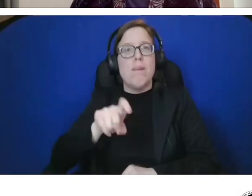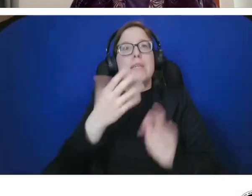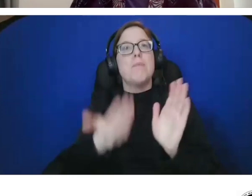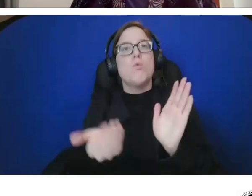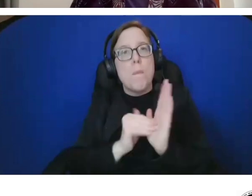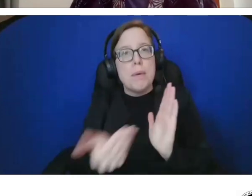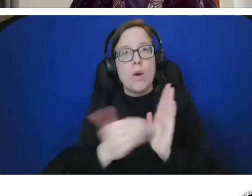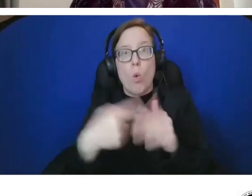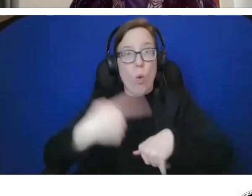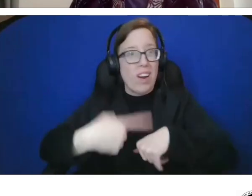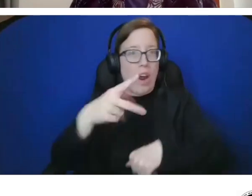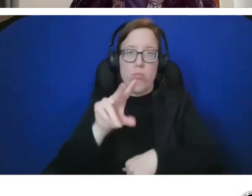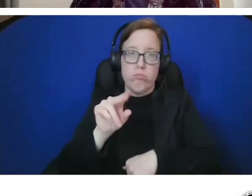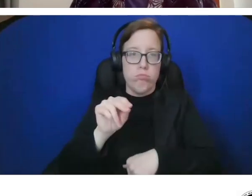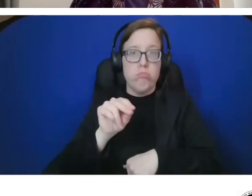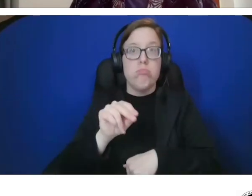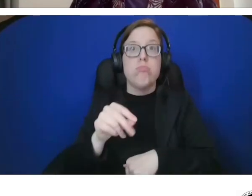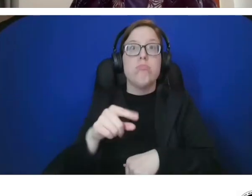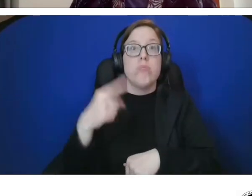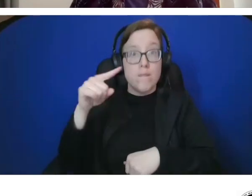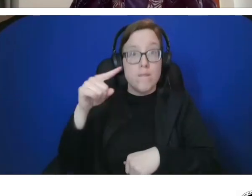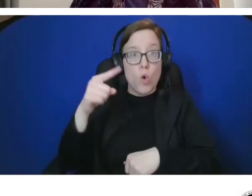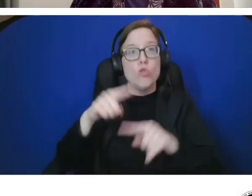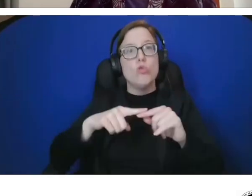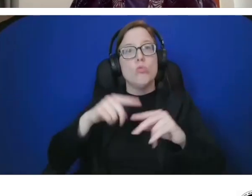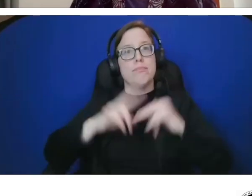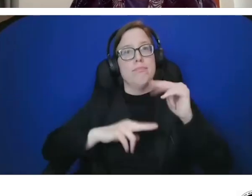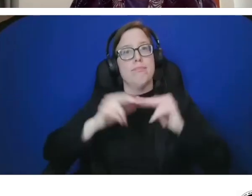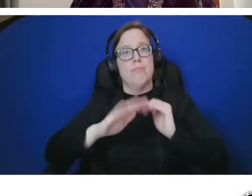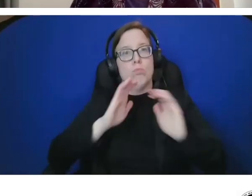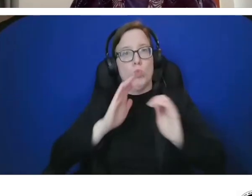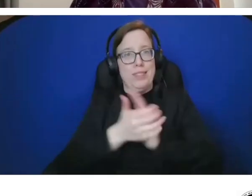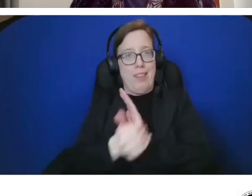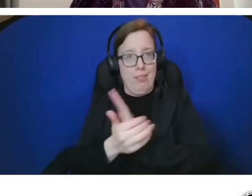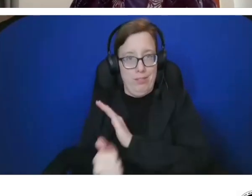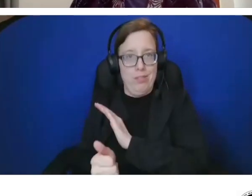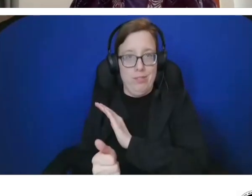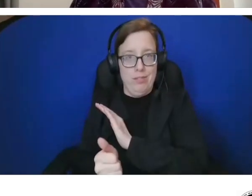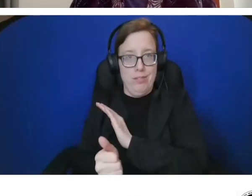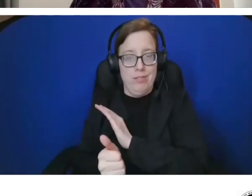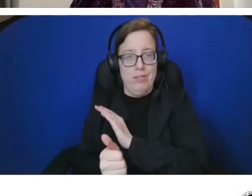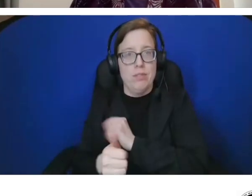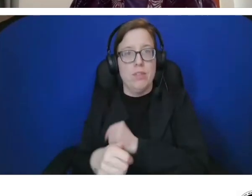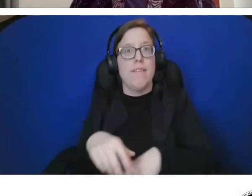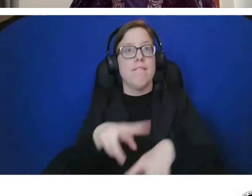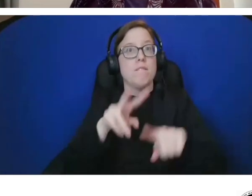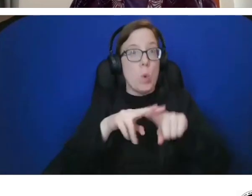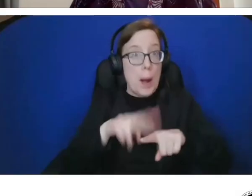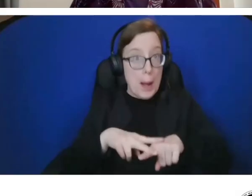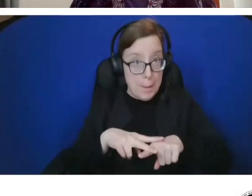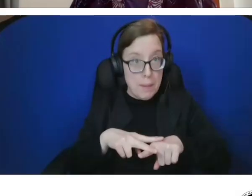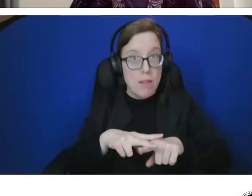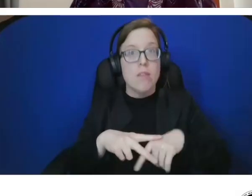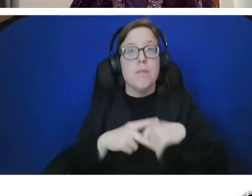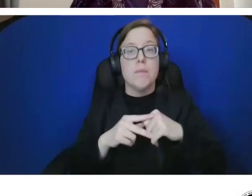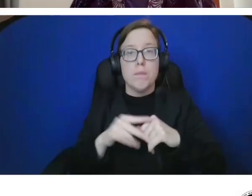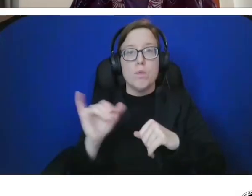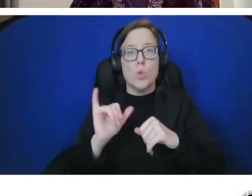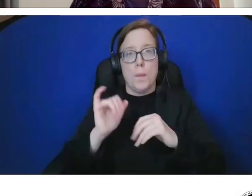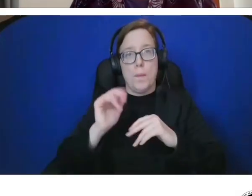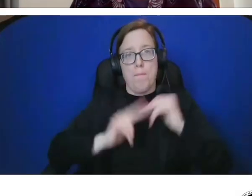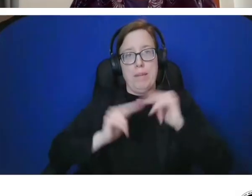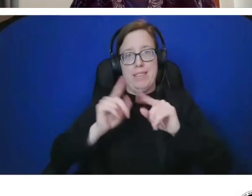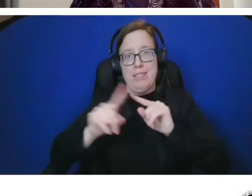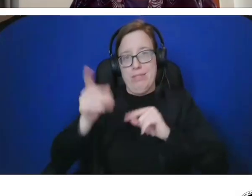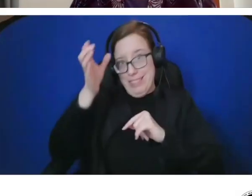be repeated. And we do this to build communication skills, including vocabulary, but also to